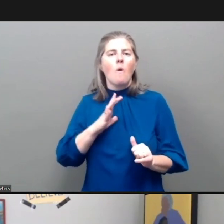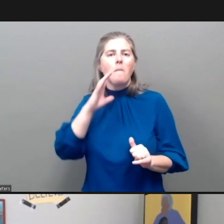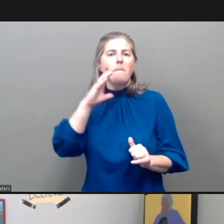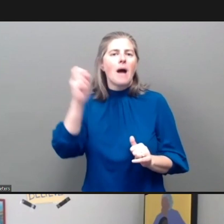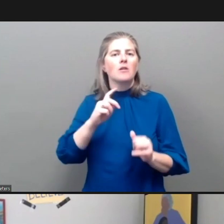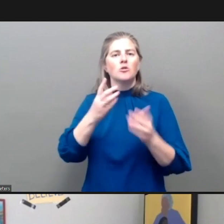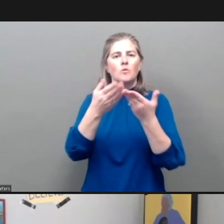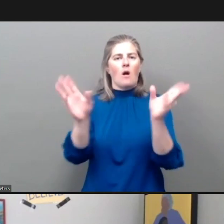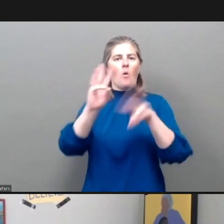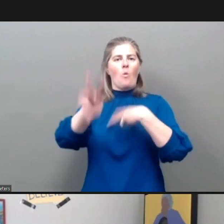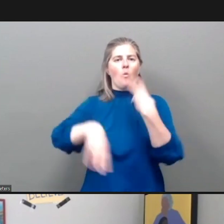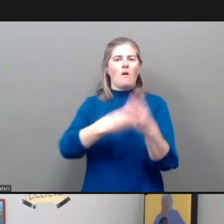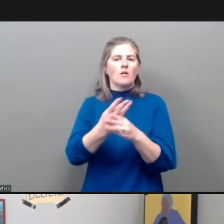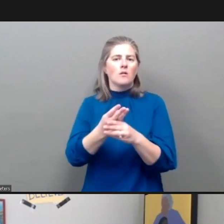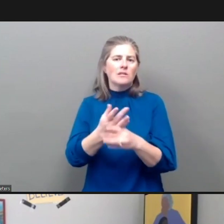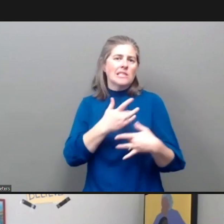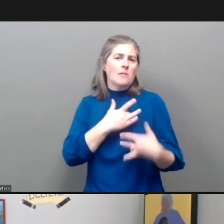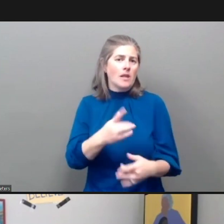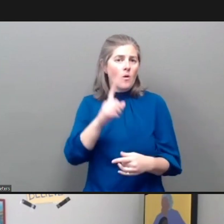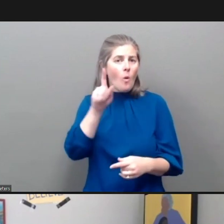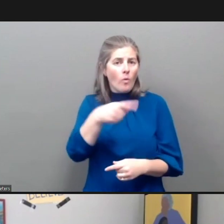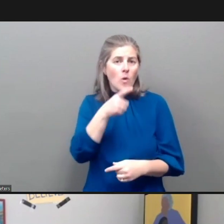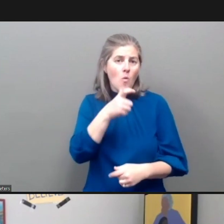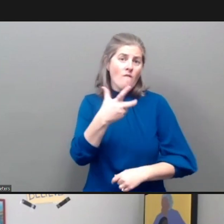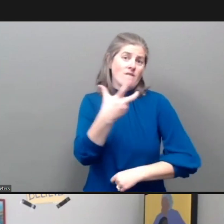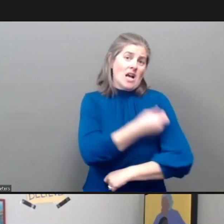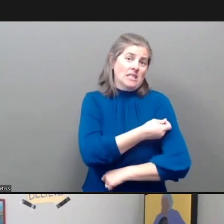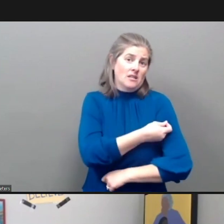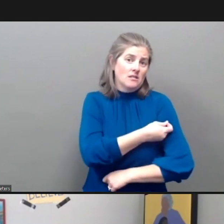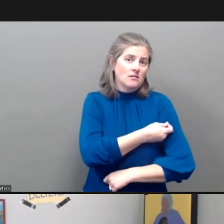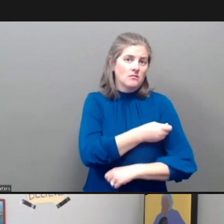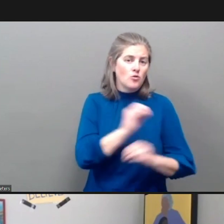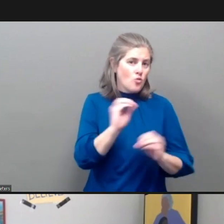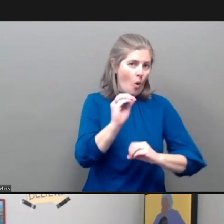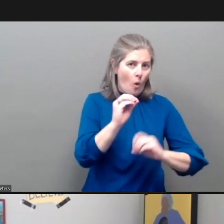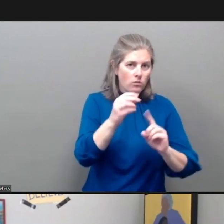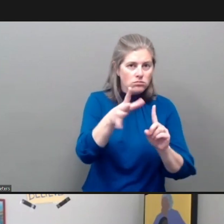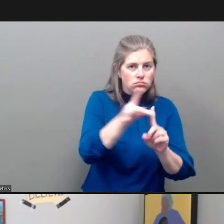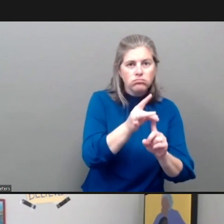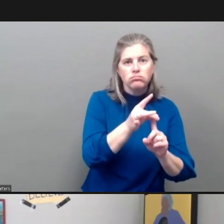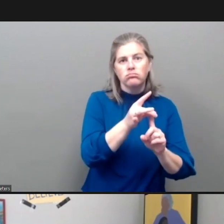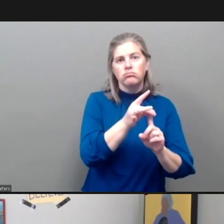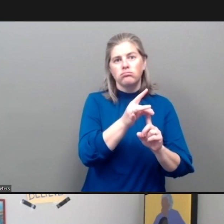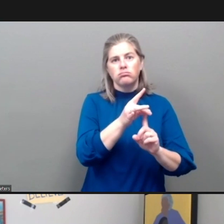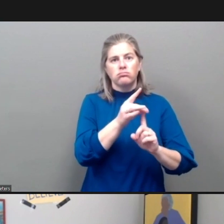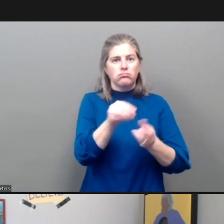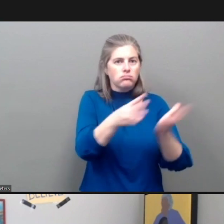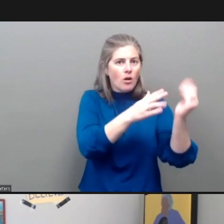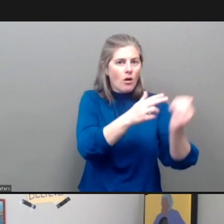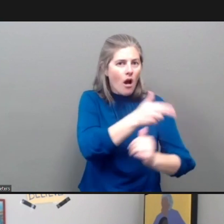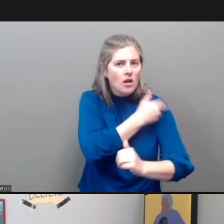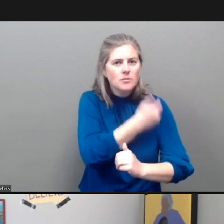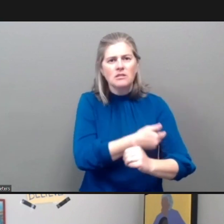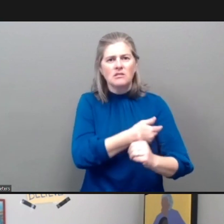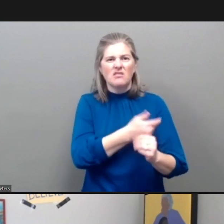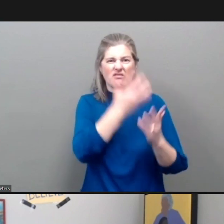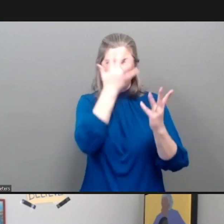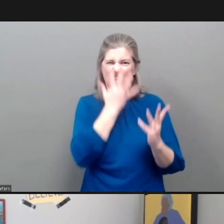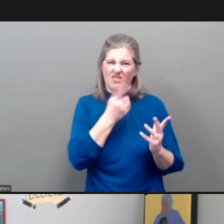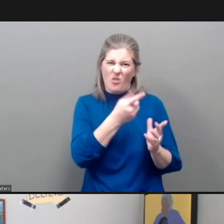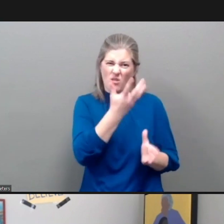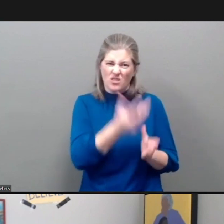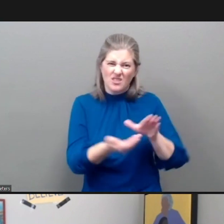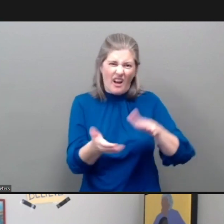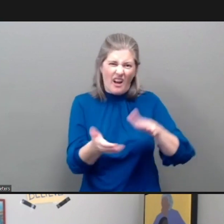world where mainly only vaccinated people get COVID and get hospitalized or unfortunately die from COVID. And